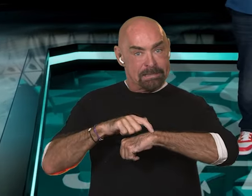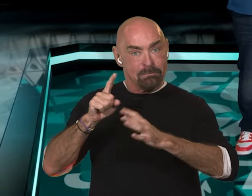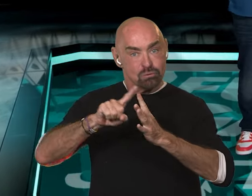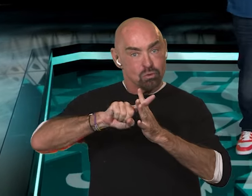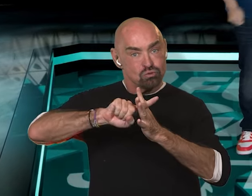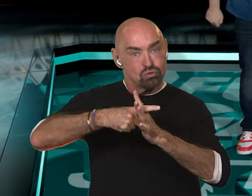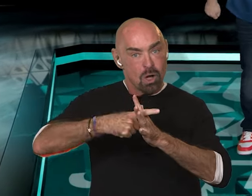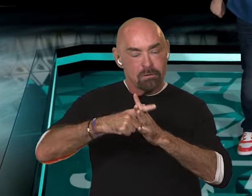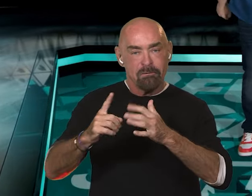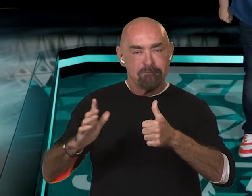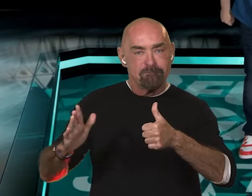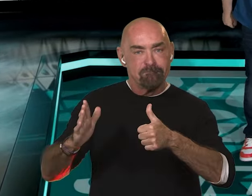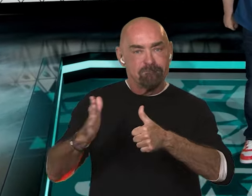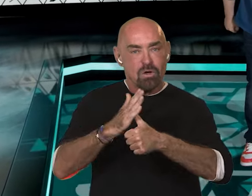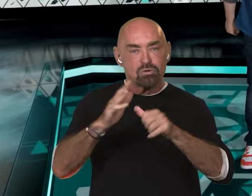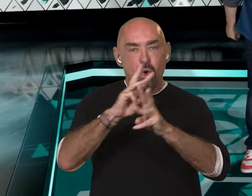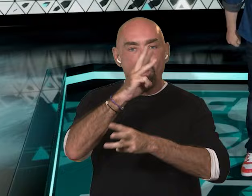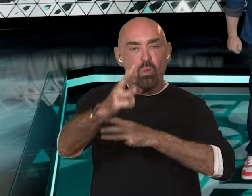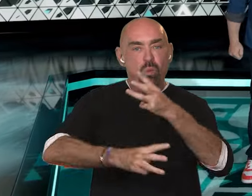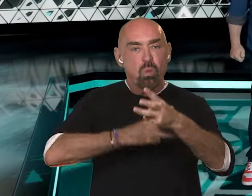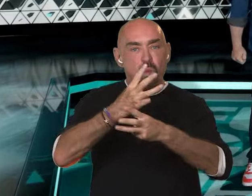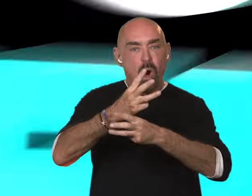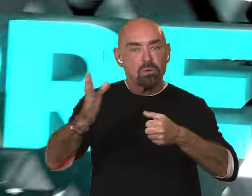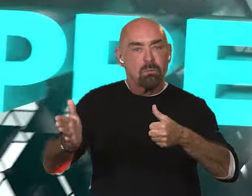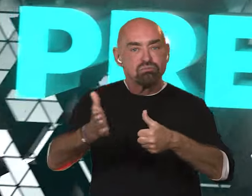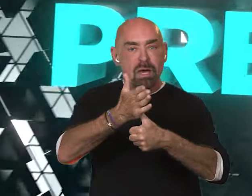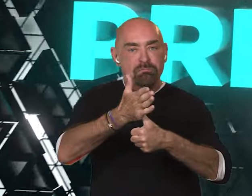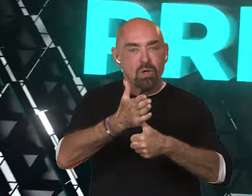in to our first world premiere.